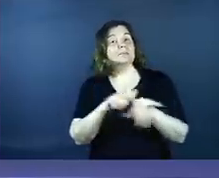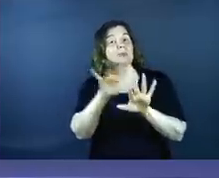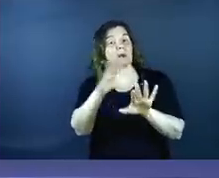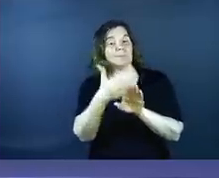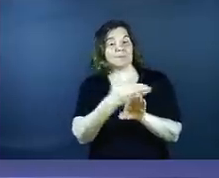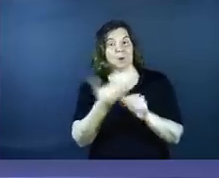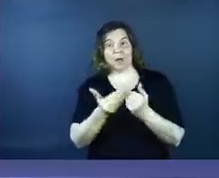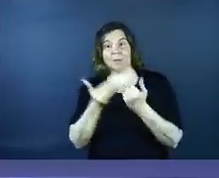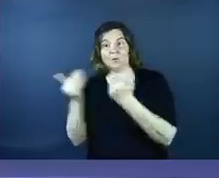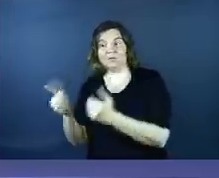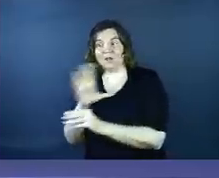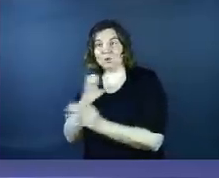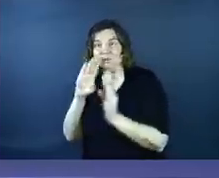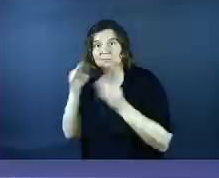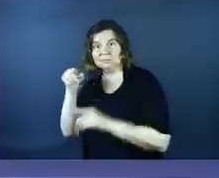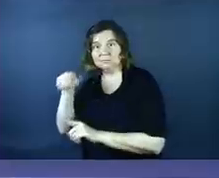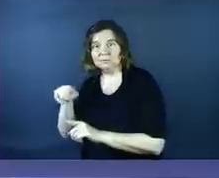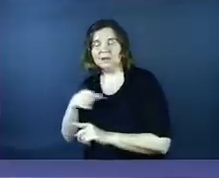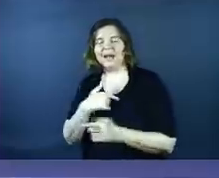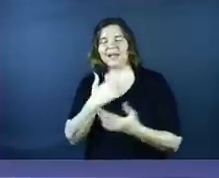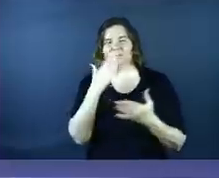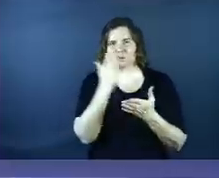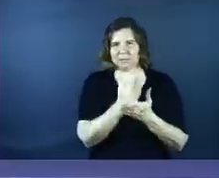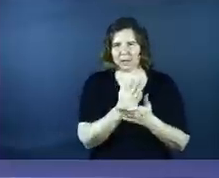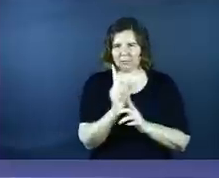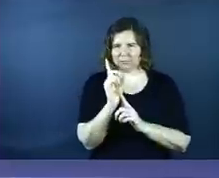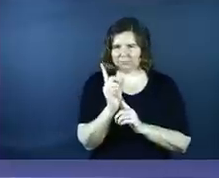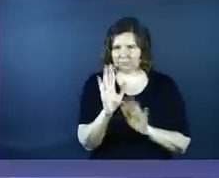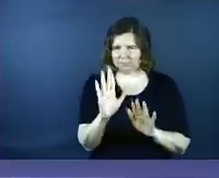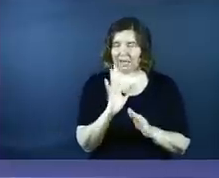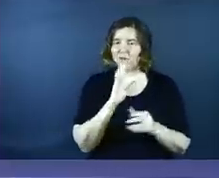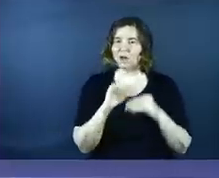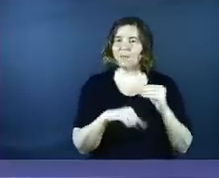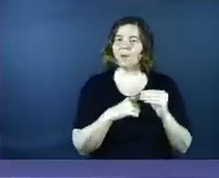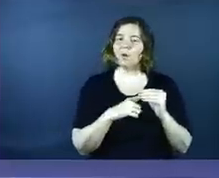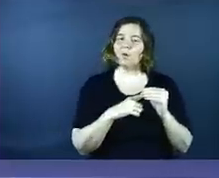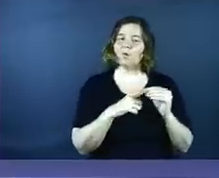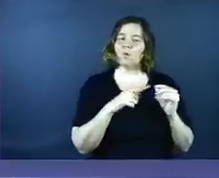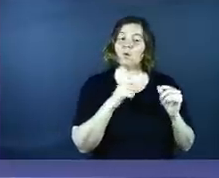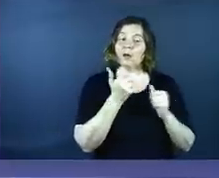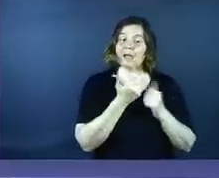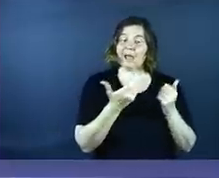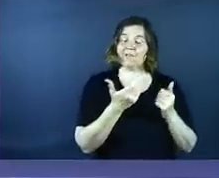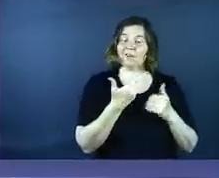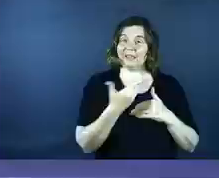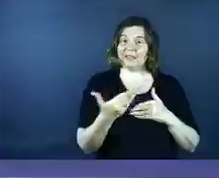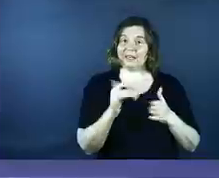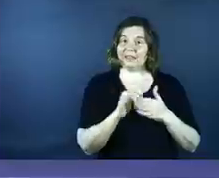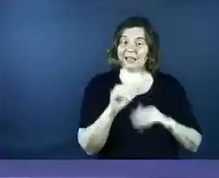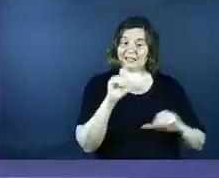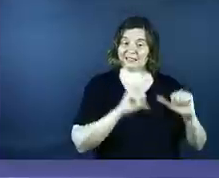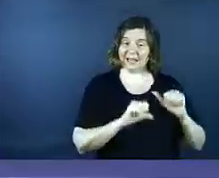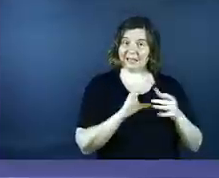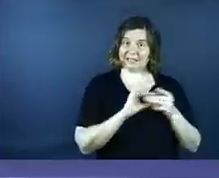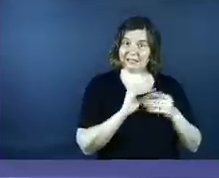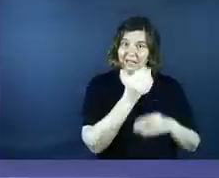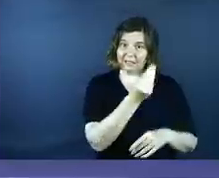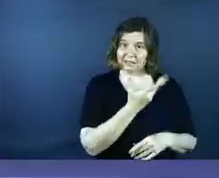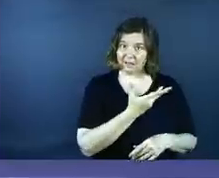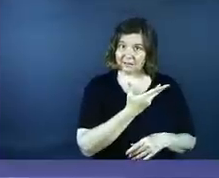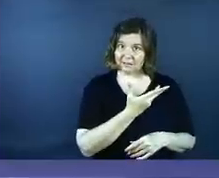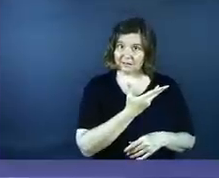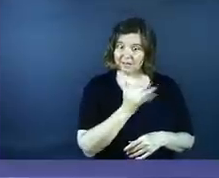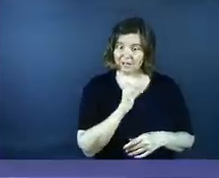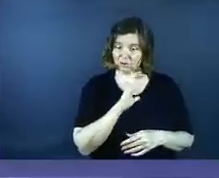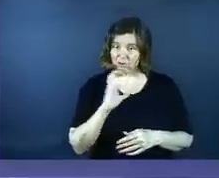before I move on to Christianity, I just got to stop for a quick minute and talk about the fact that every single thing that science tells us as